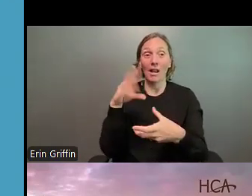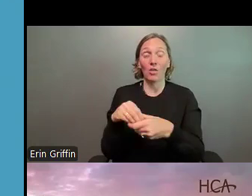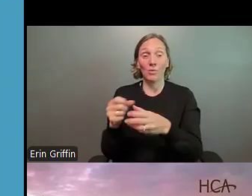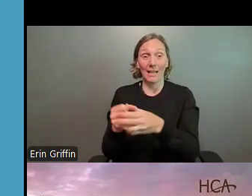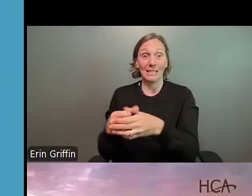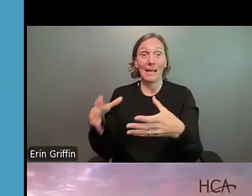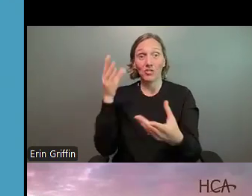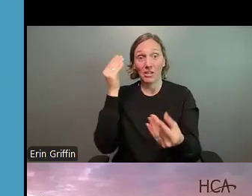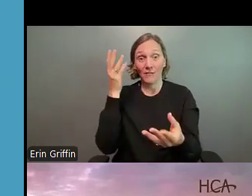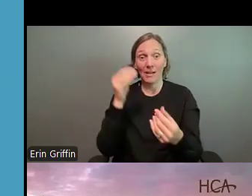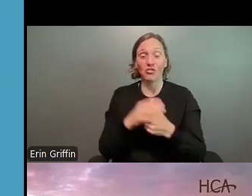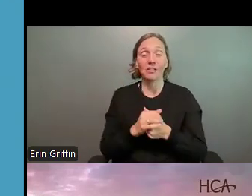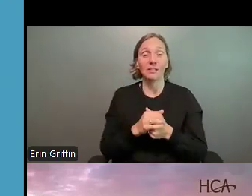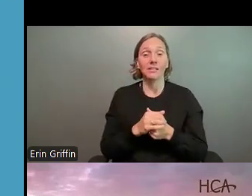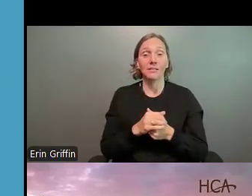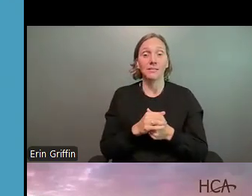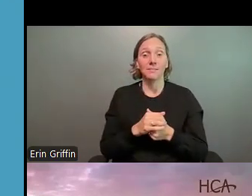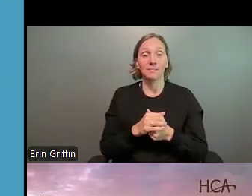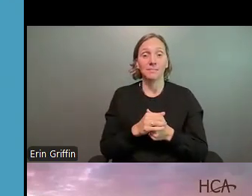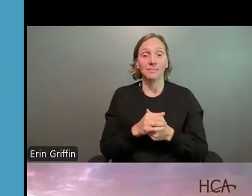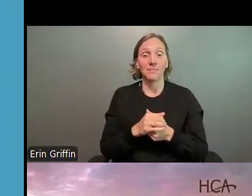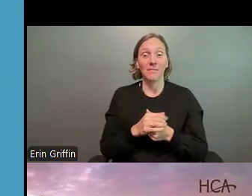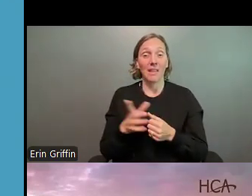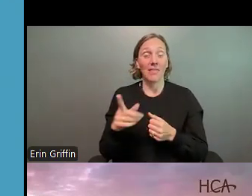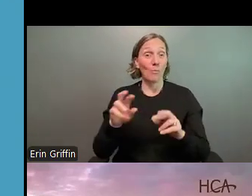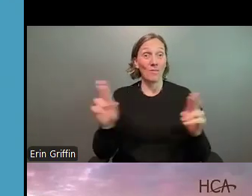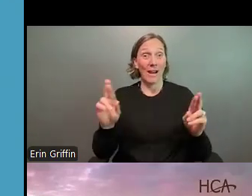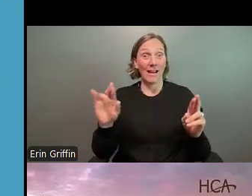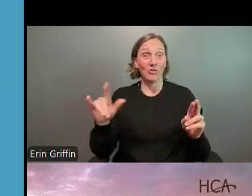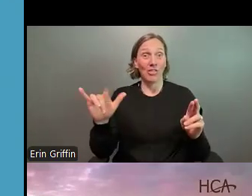those still in the works, that will be live by 7/1.